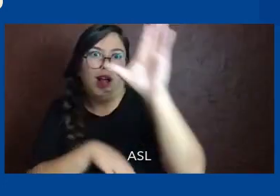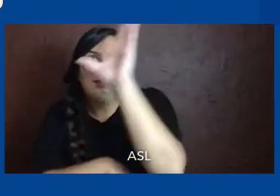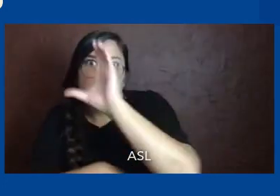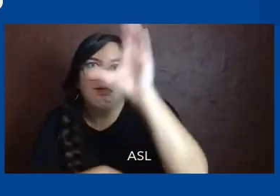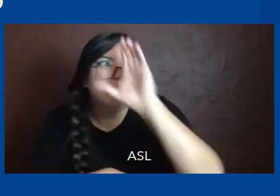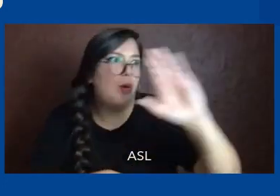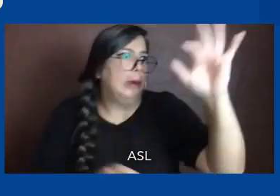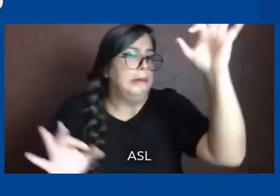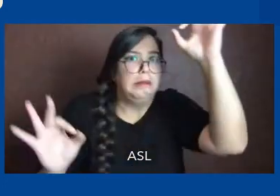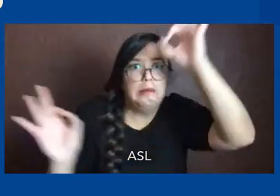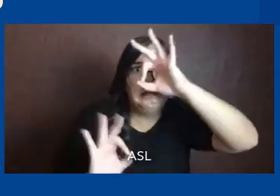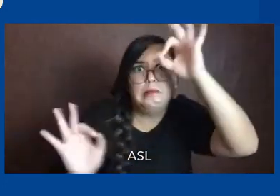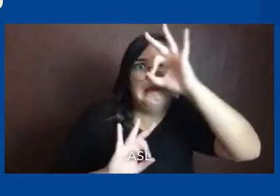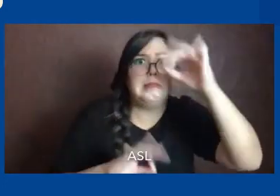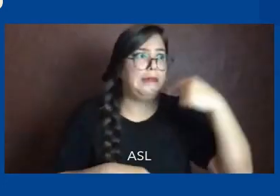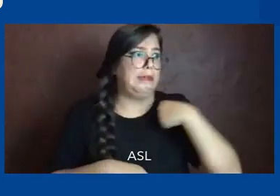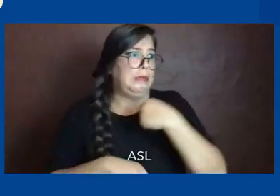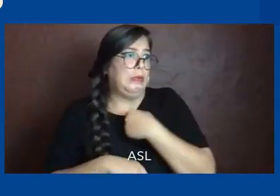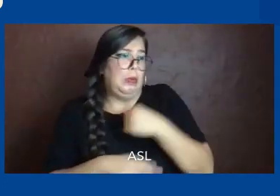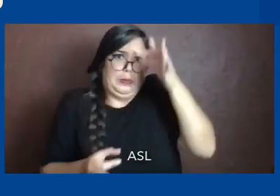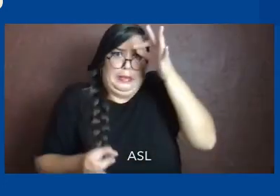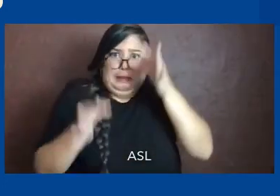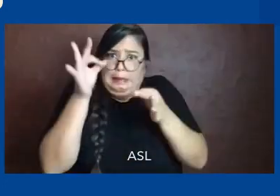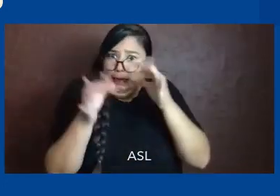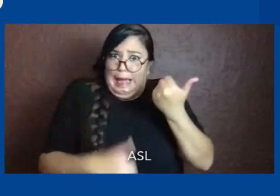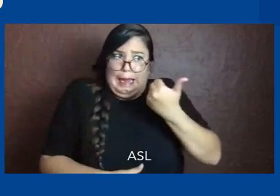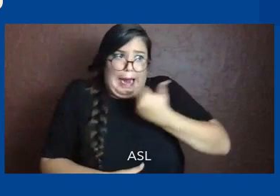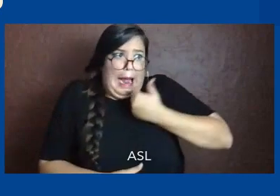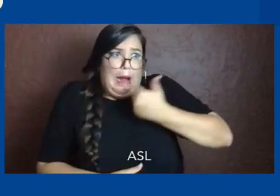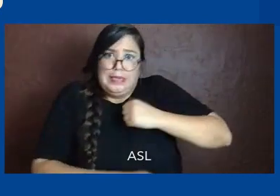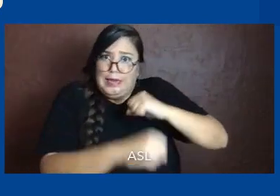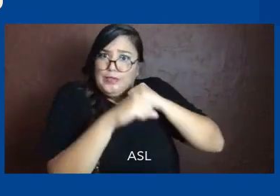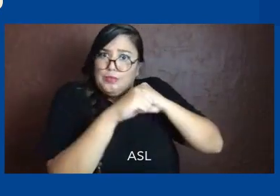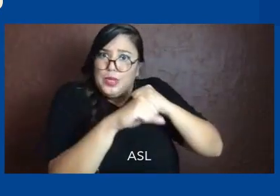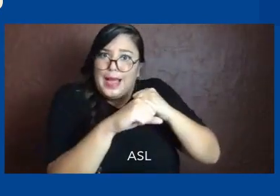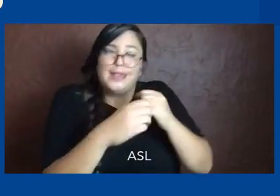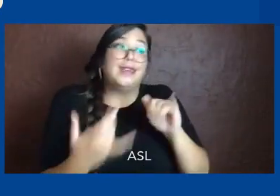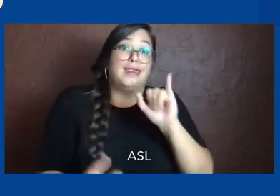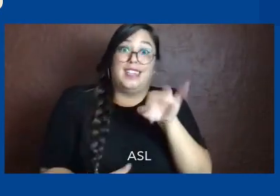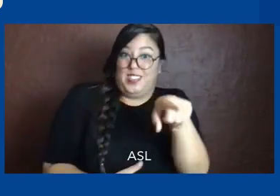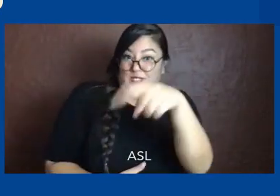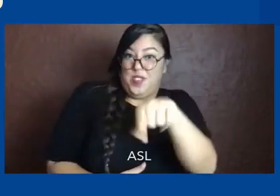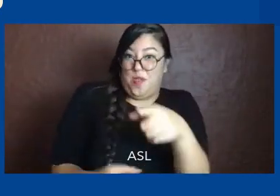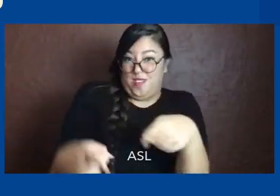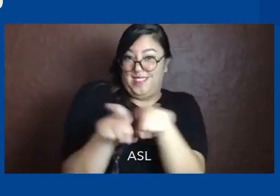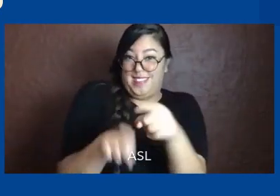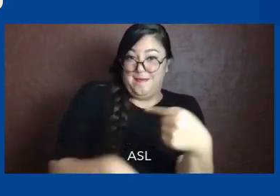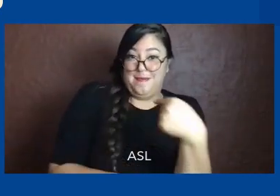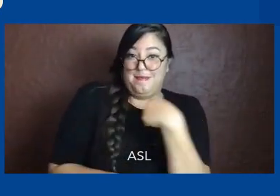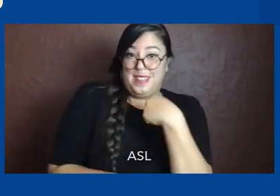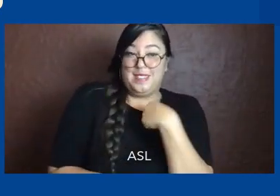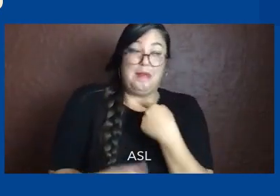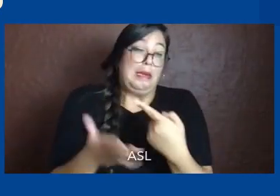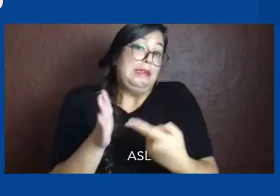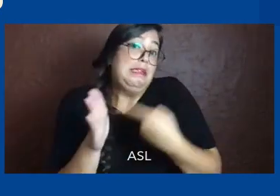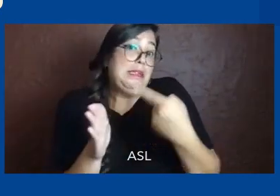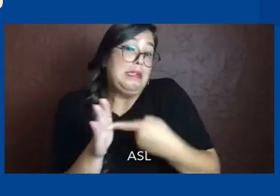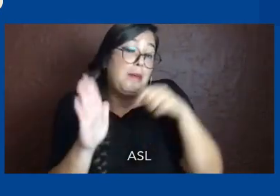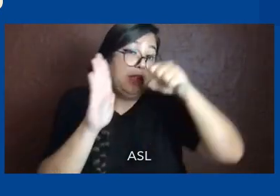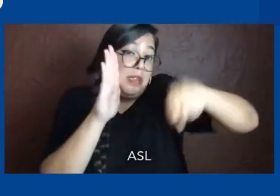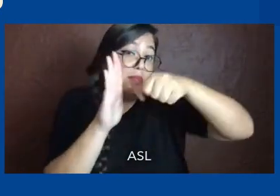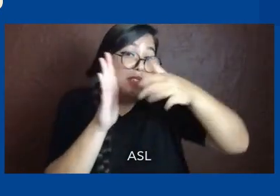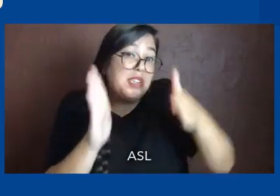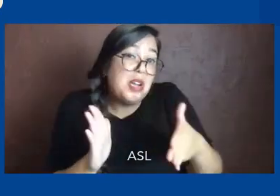judgment as a protector. And if anybody is like me, I think most cinematographers don't have great judgment and don't have